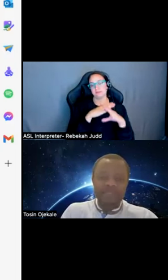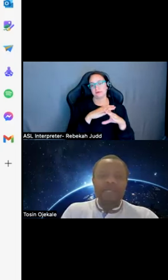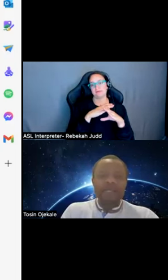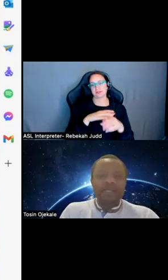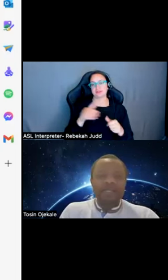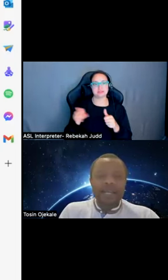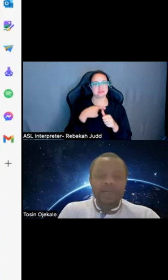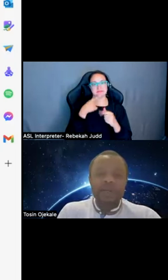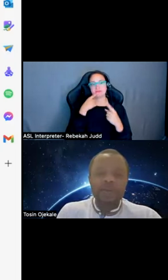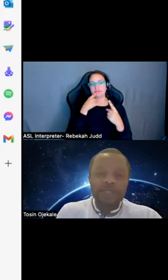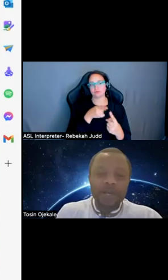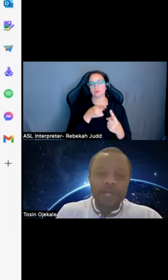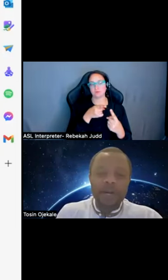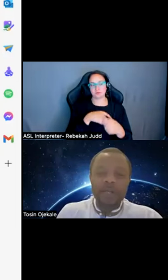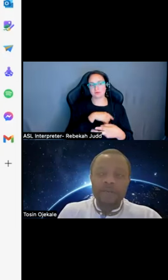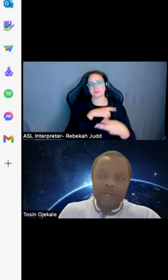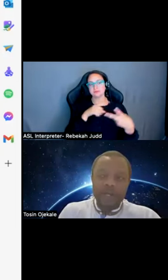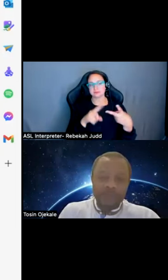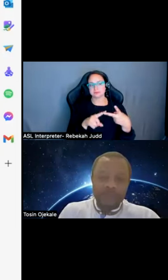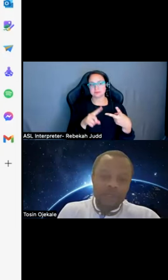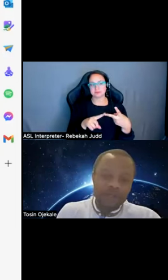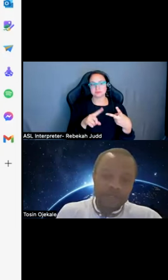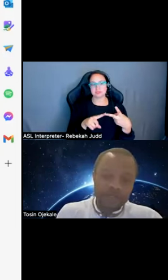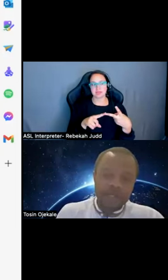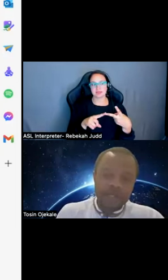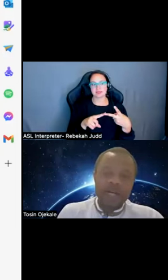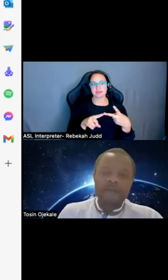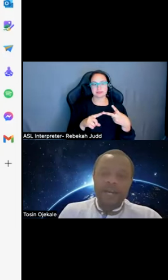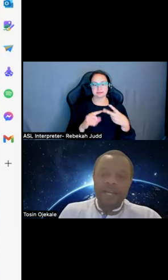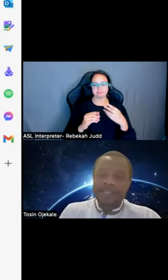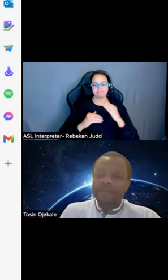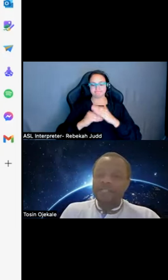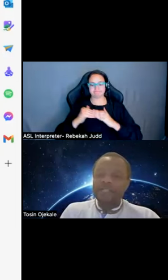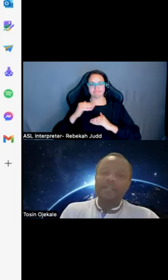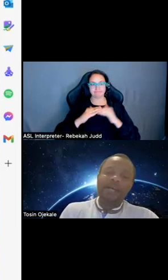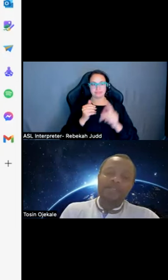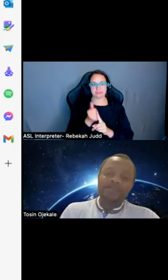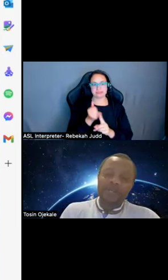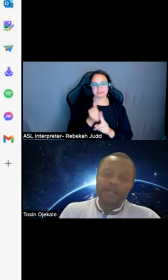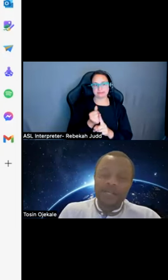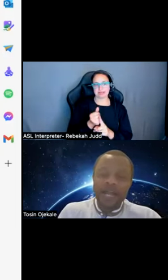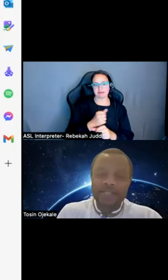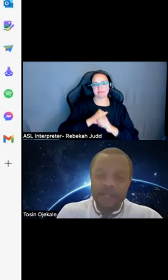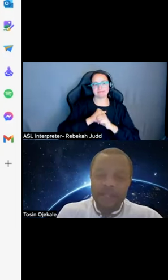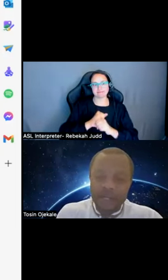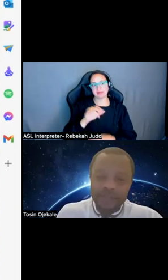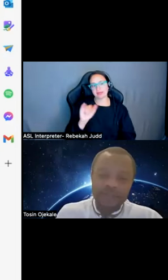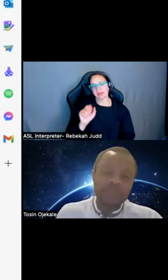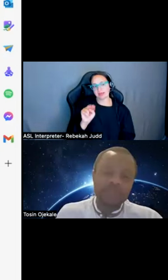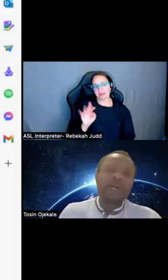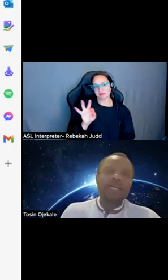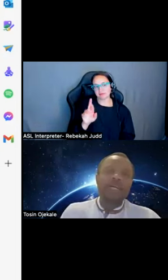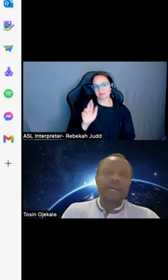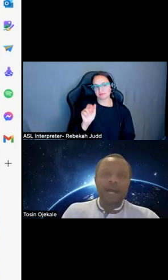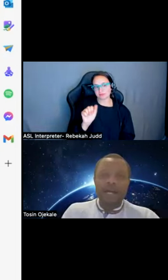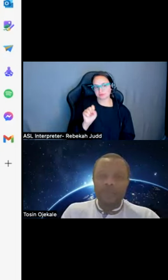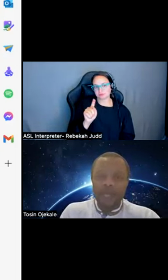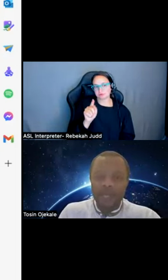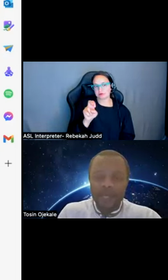that. Secondly, we'll be talking about infrastructure, fire safety as regards infrastructure